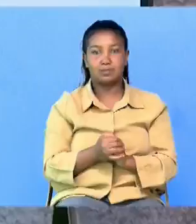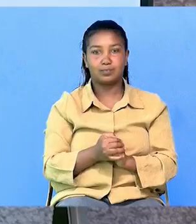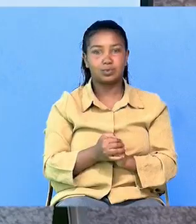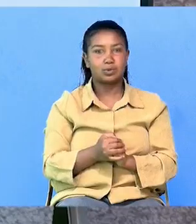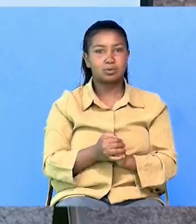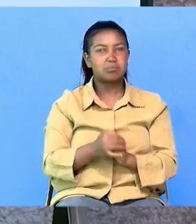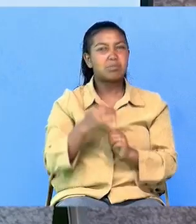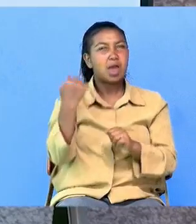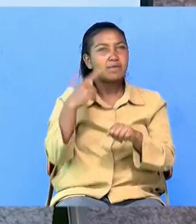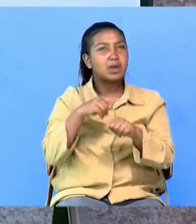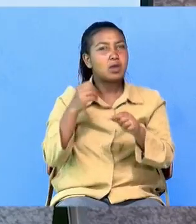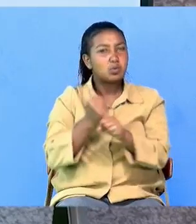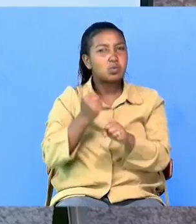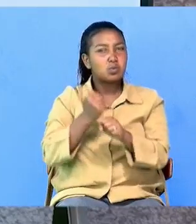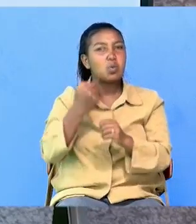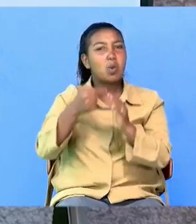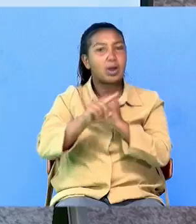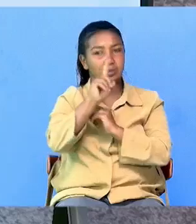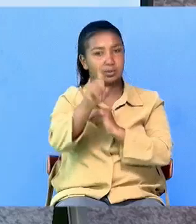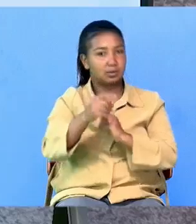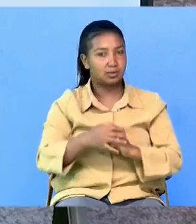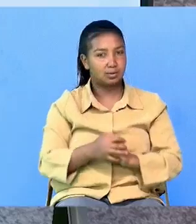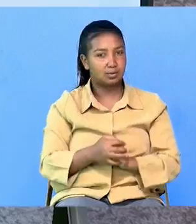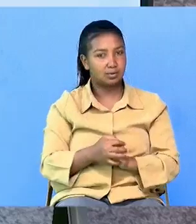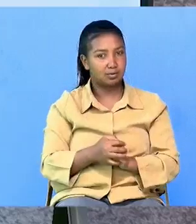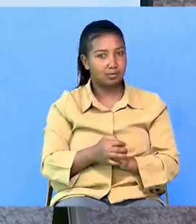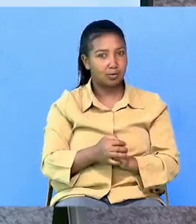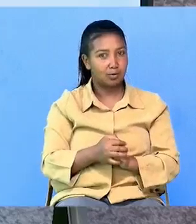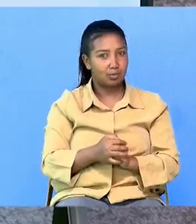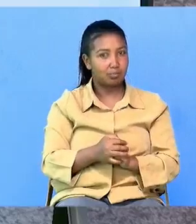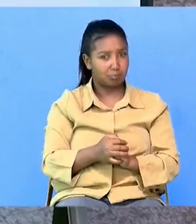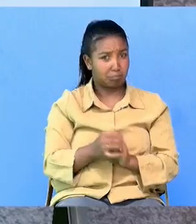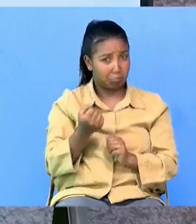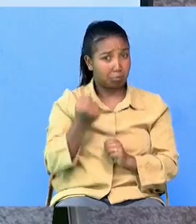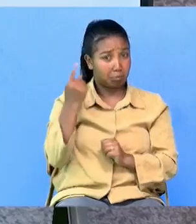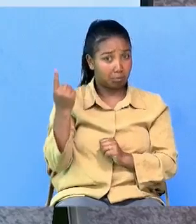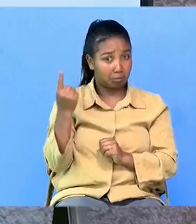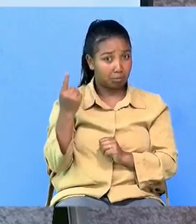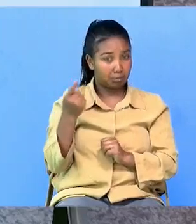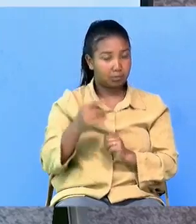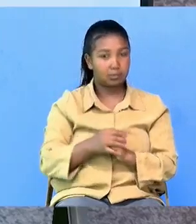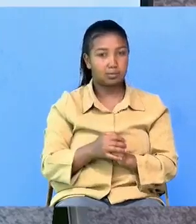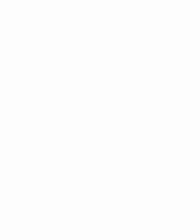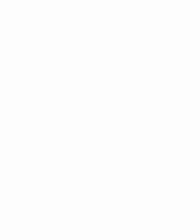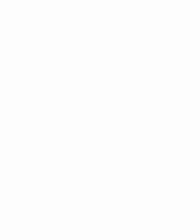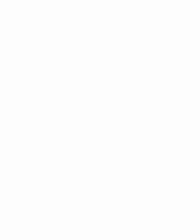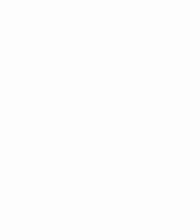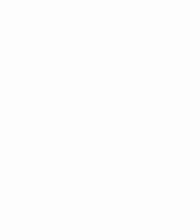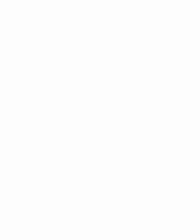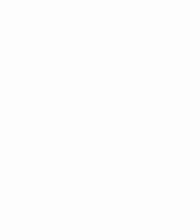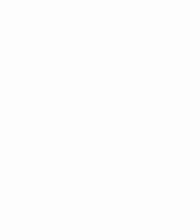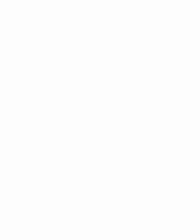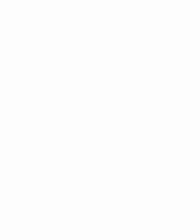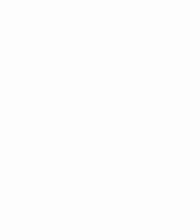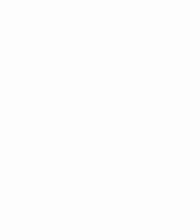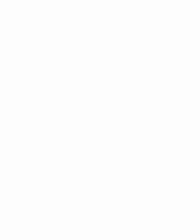What do you do every day? I'm sure that you are on the way to understand what we are going to talk about today.